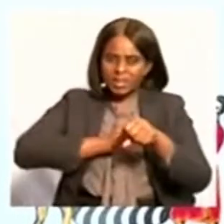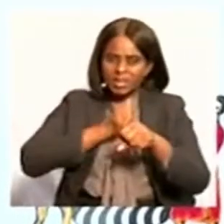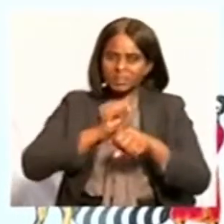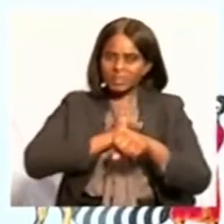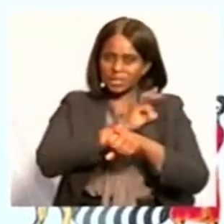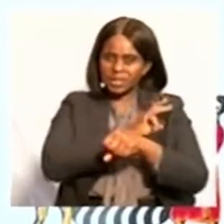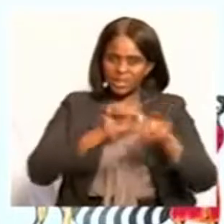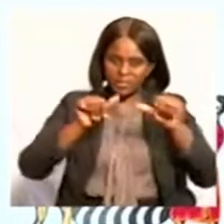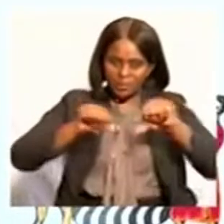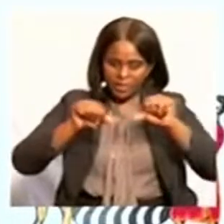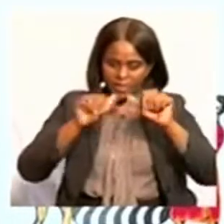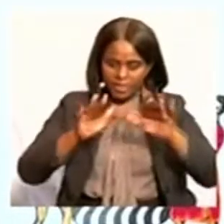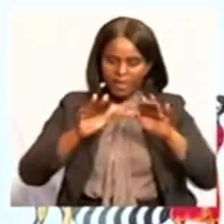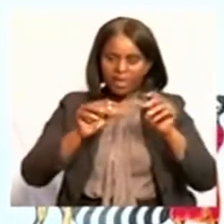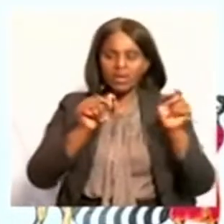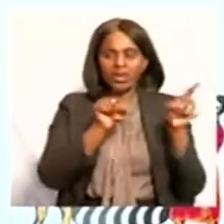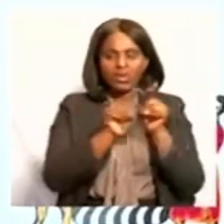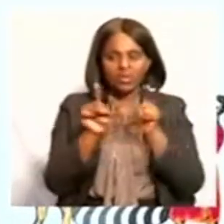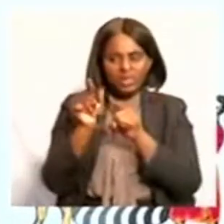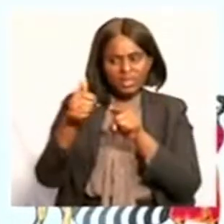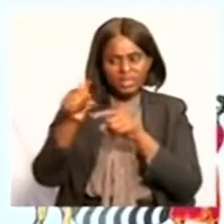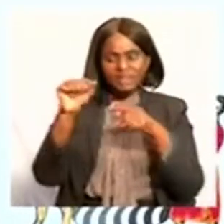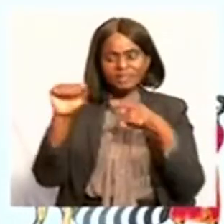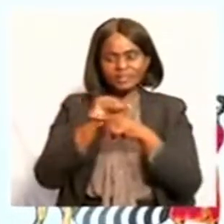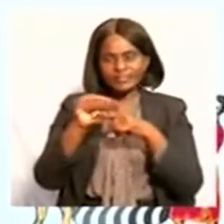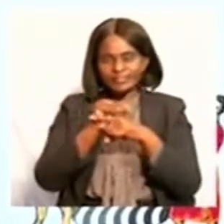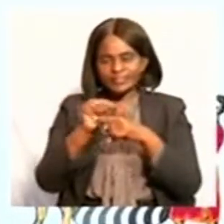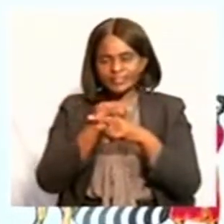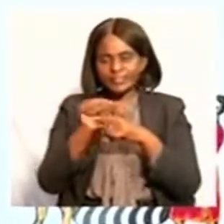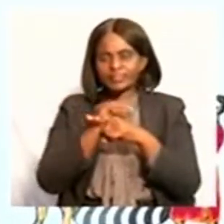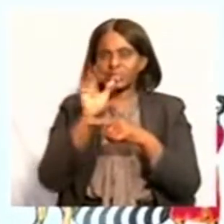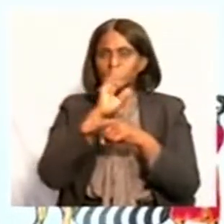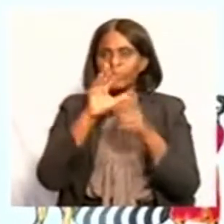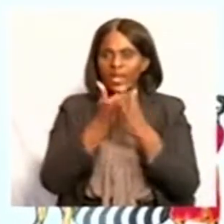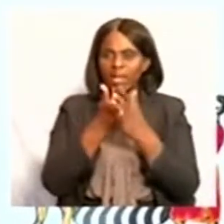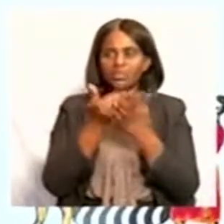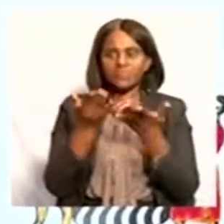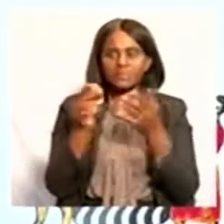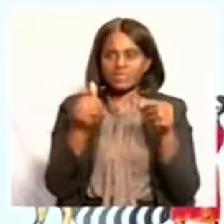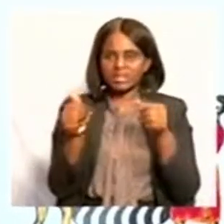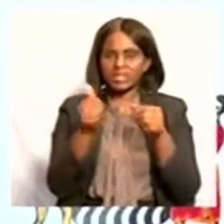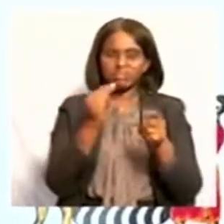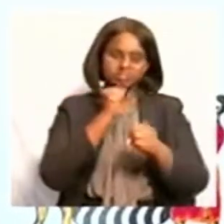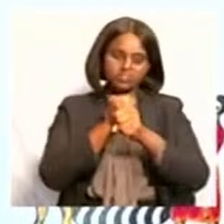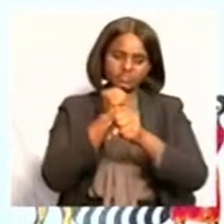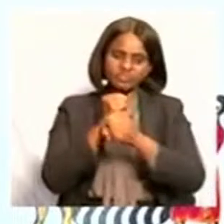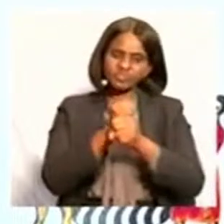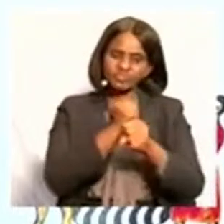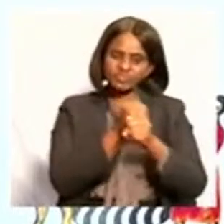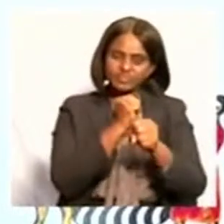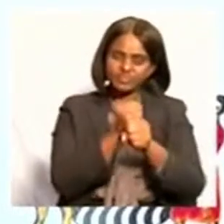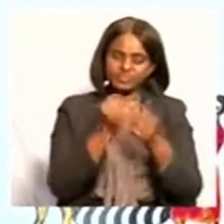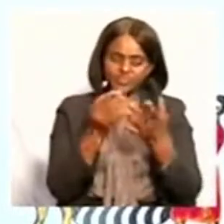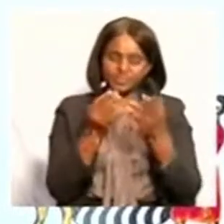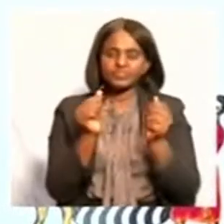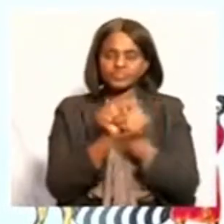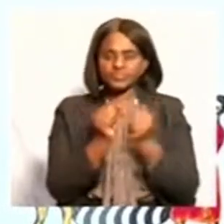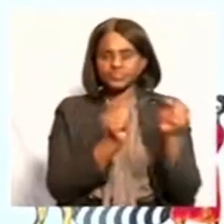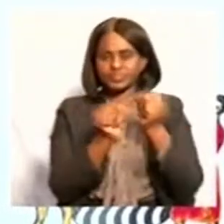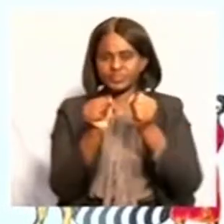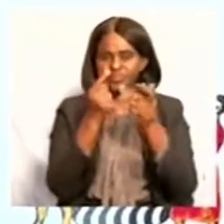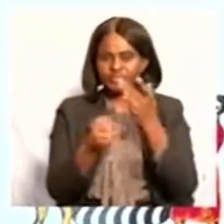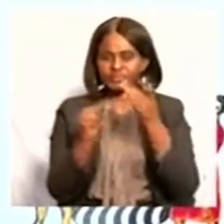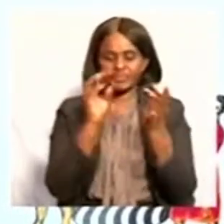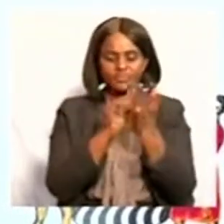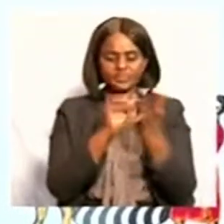our auditors, are also capacitated in terms of how to navigate through the systems that